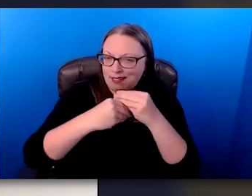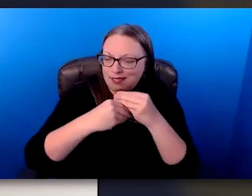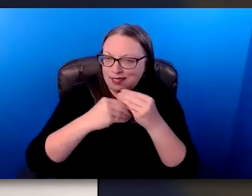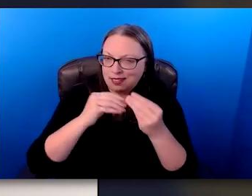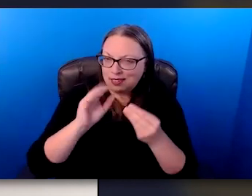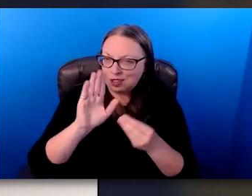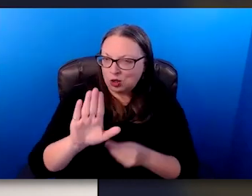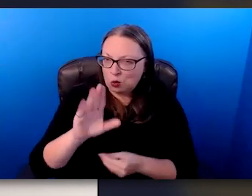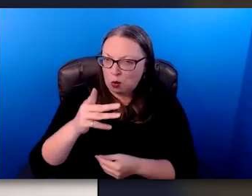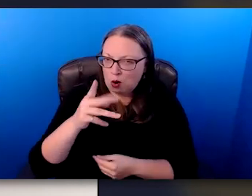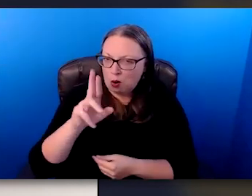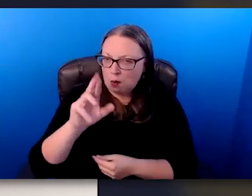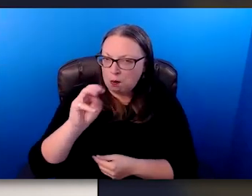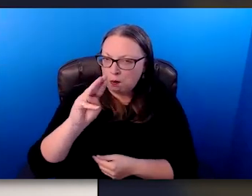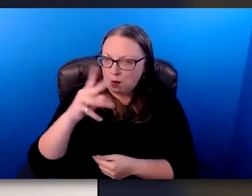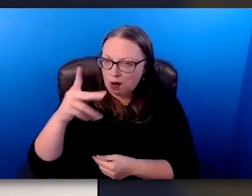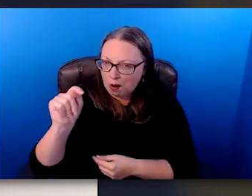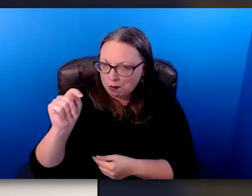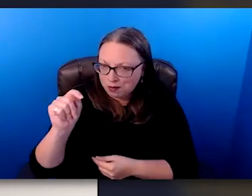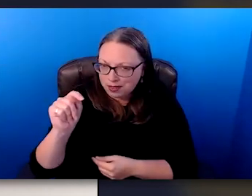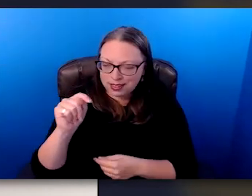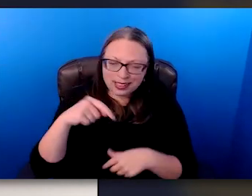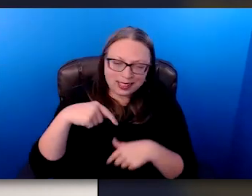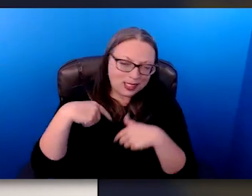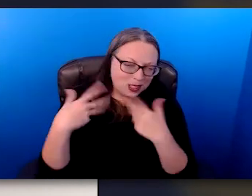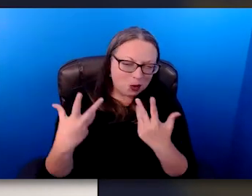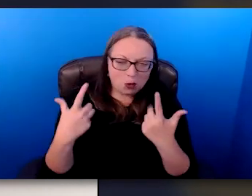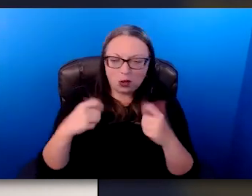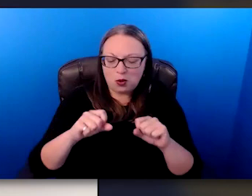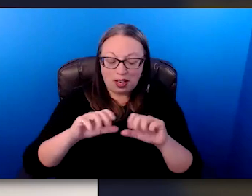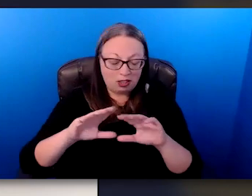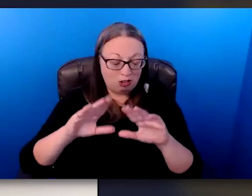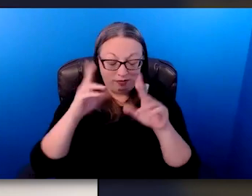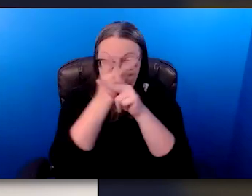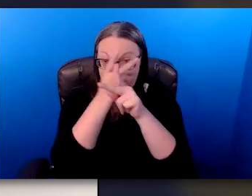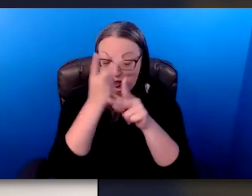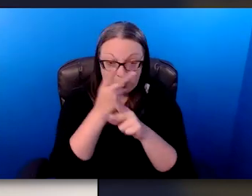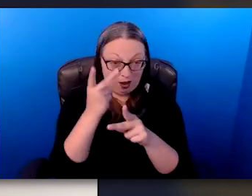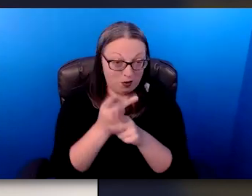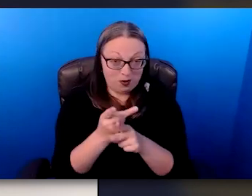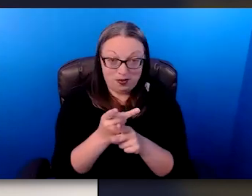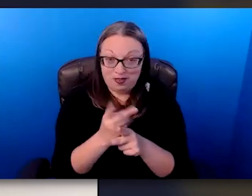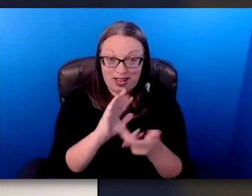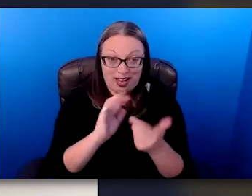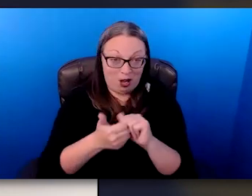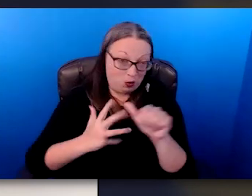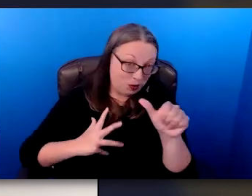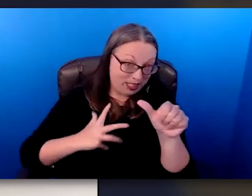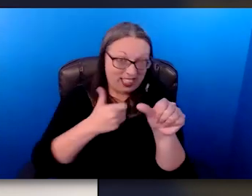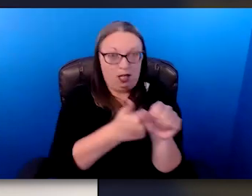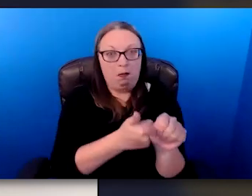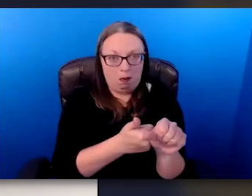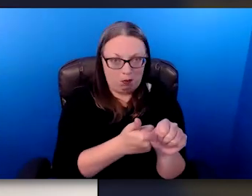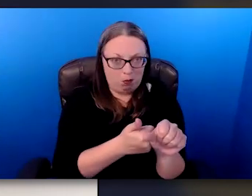So we're sort of trying to swim up a very fast moving current here.